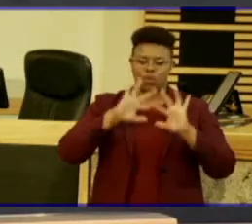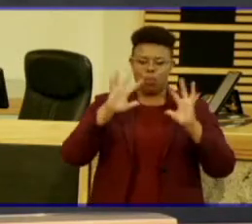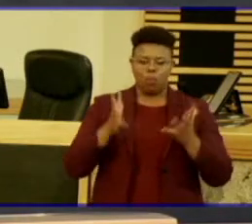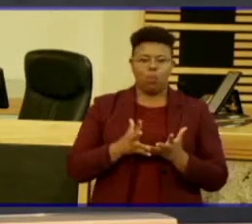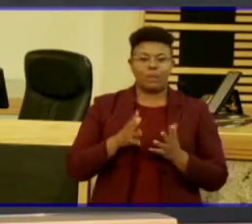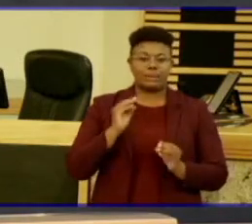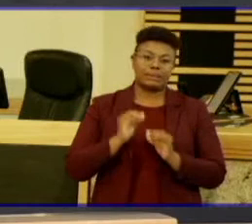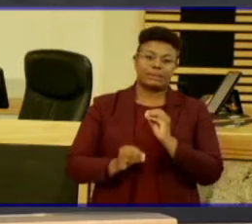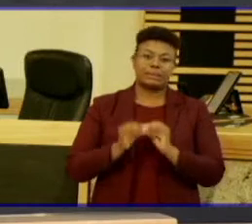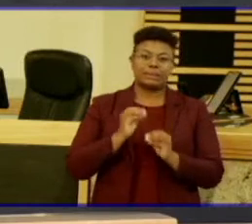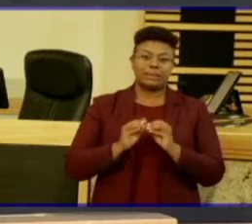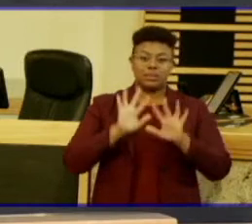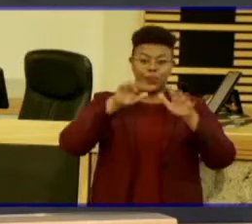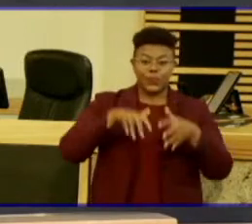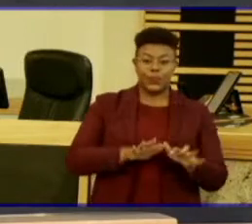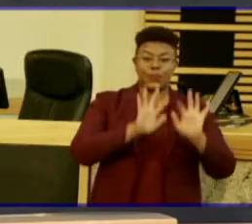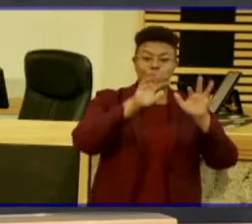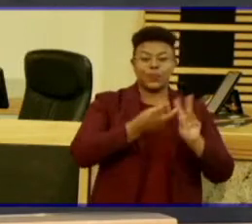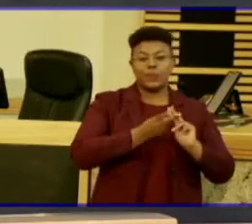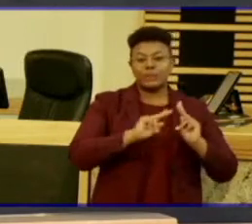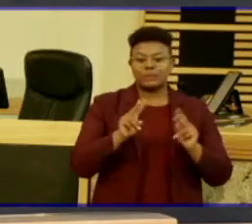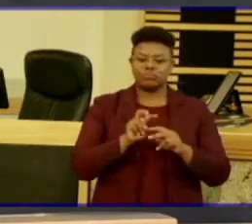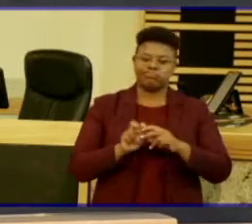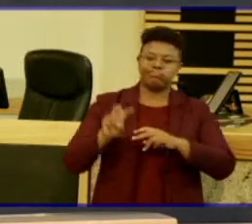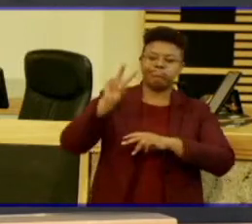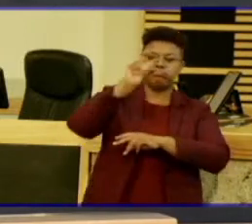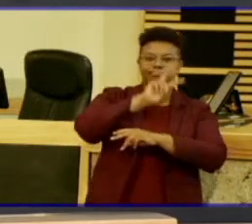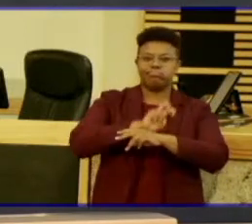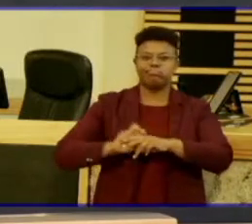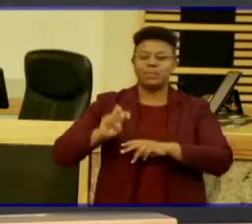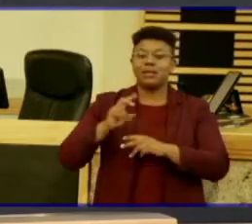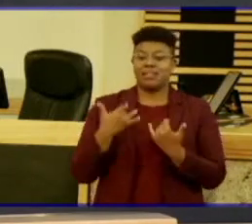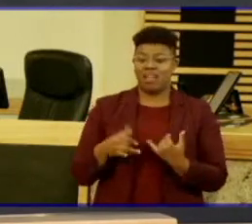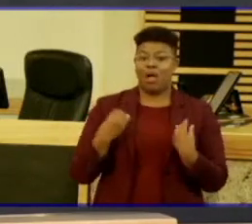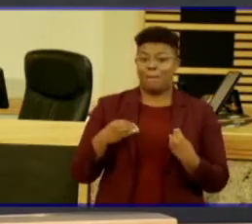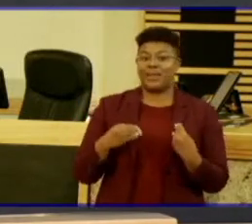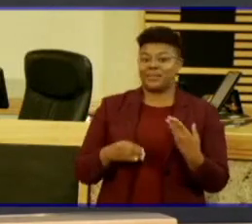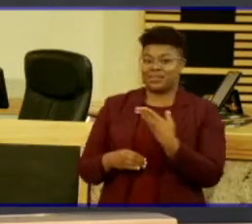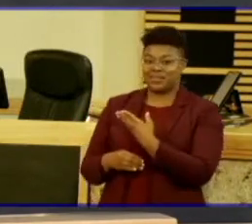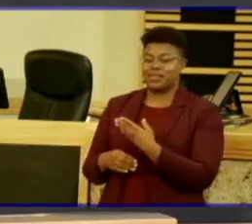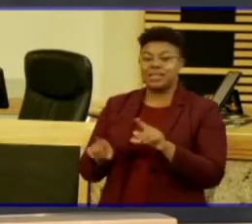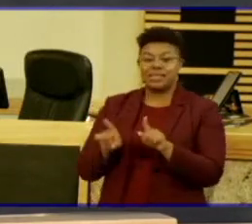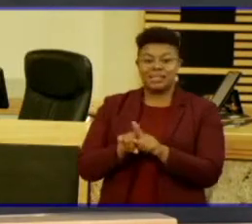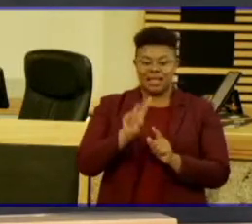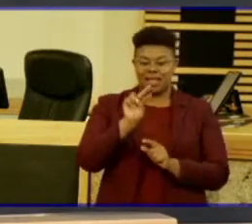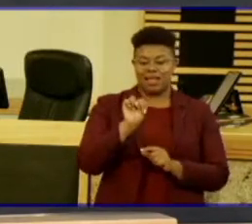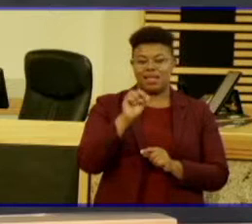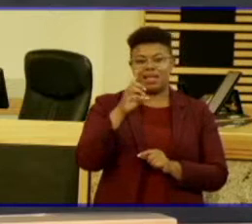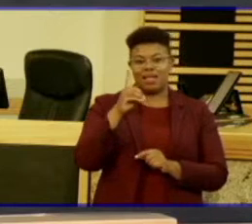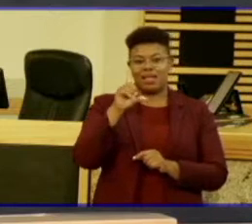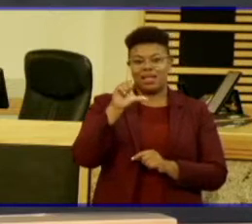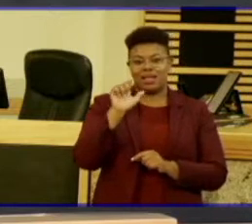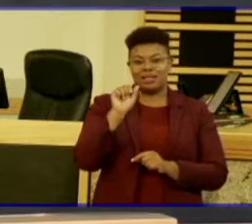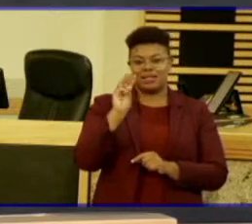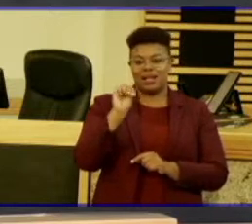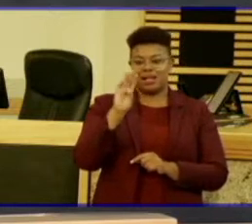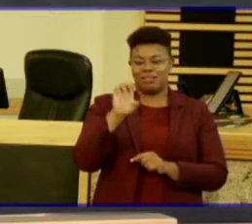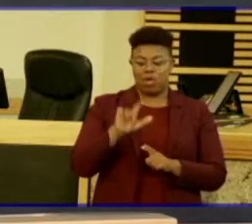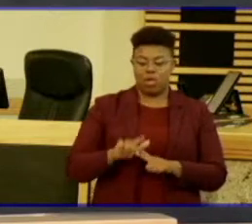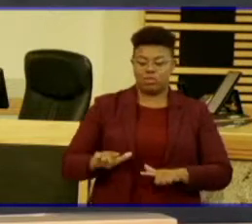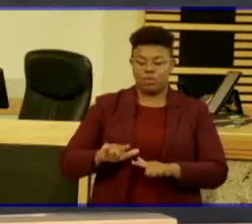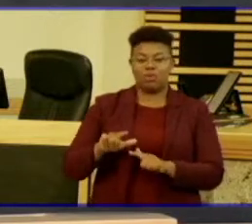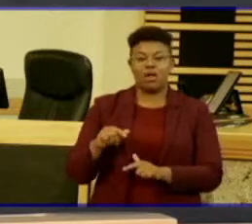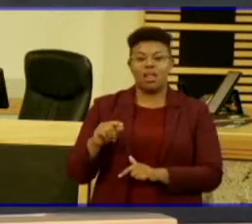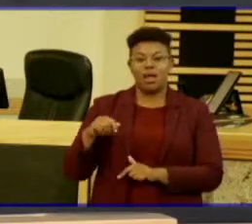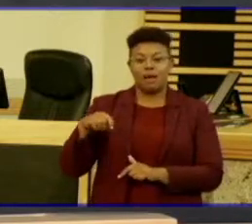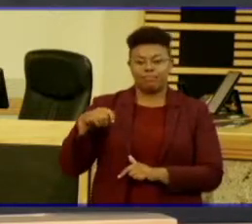construction. The upgrading of beaches at Ndlambe, a local municipality, will start in the next financial year.